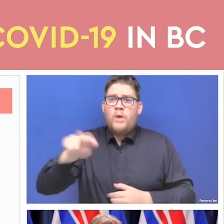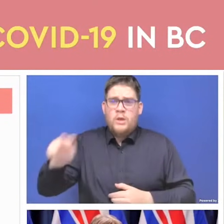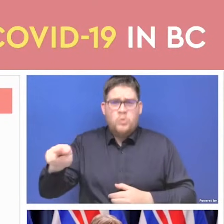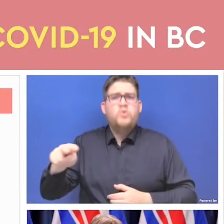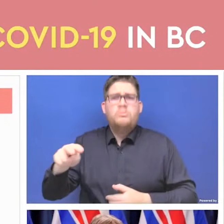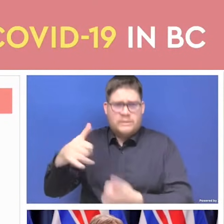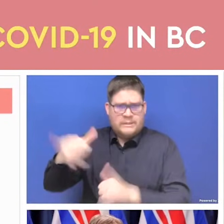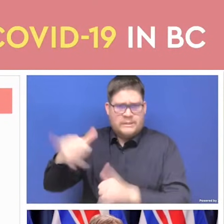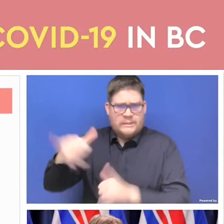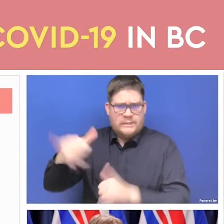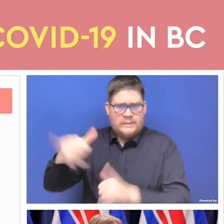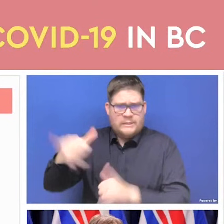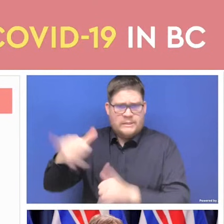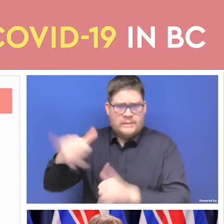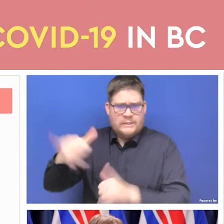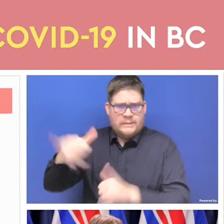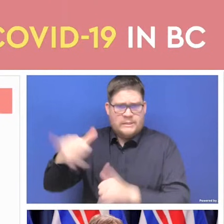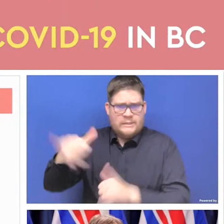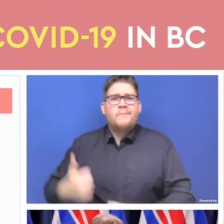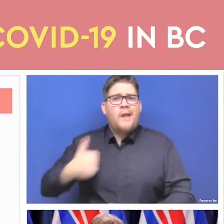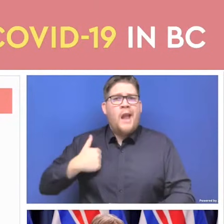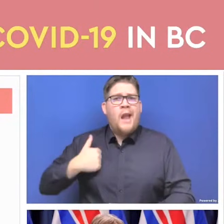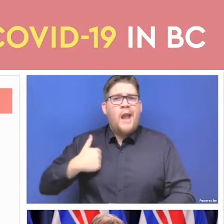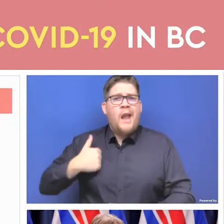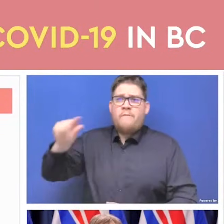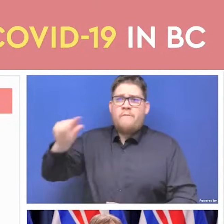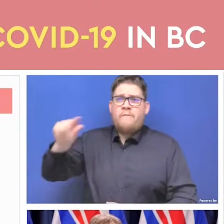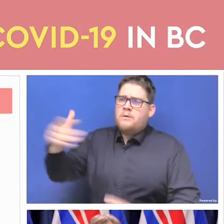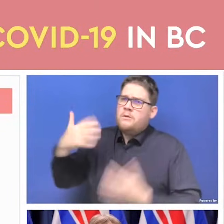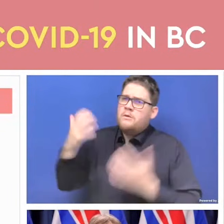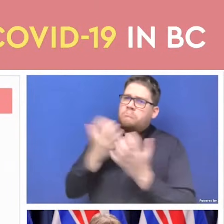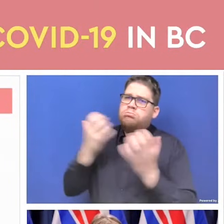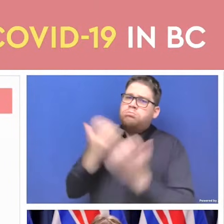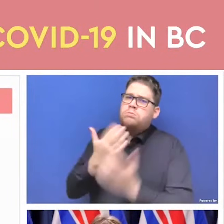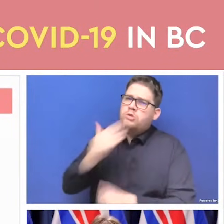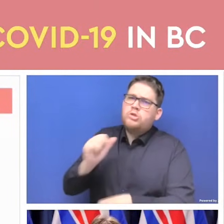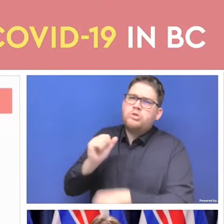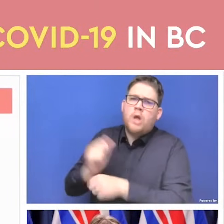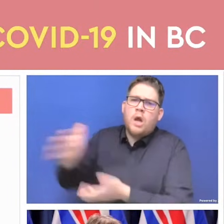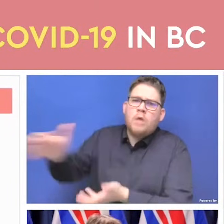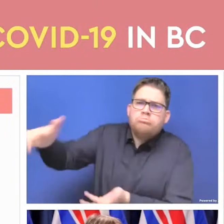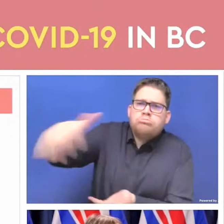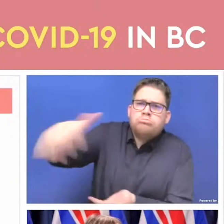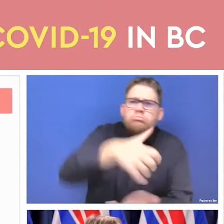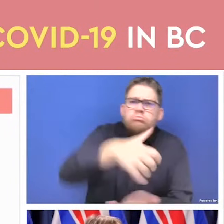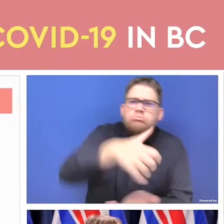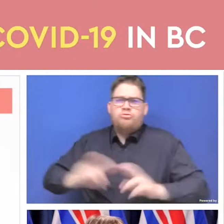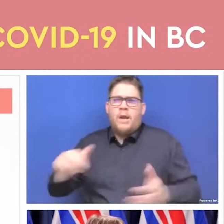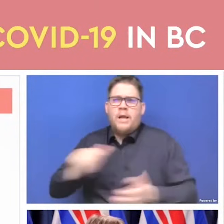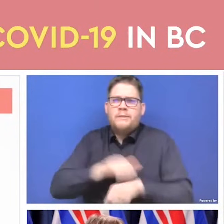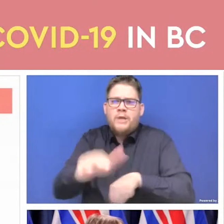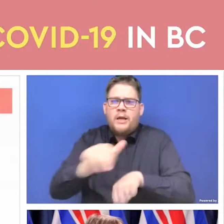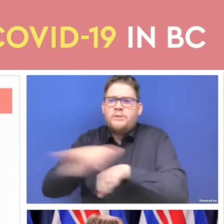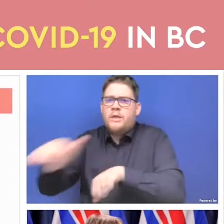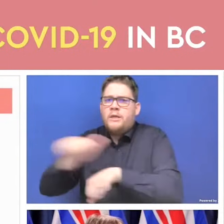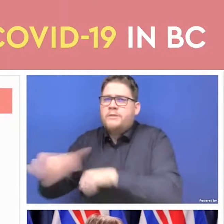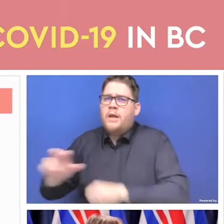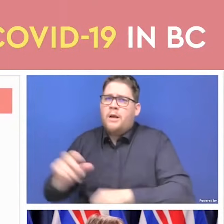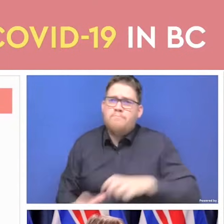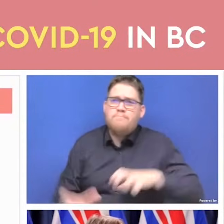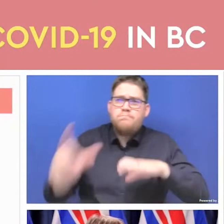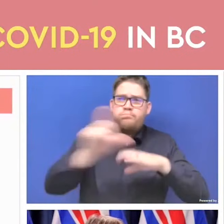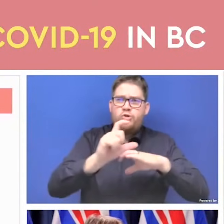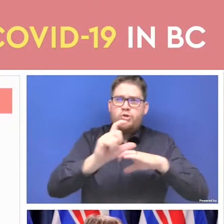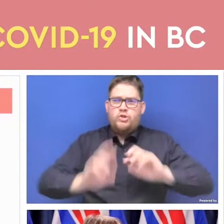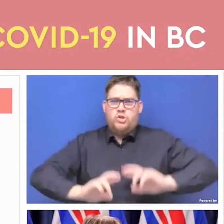nearly 9 months ago now, they procured the booster supply for vaccine to be used in anticipation of